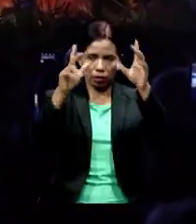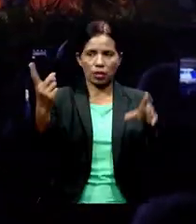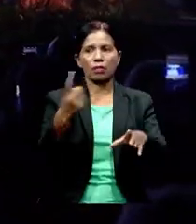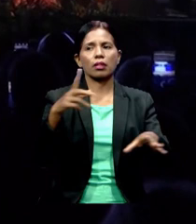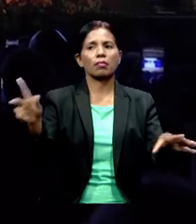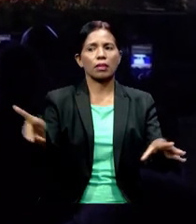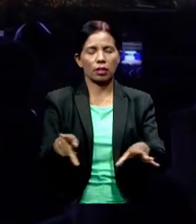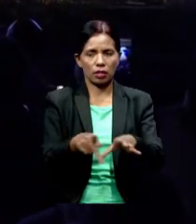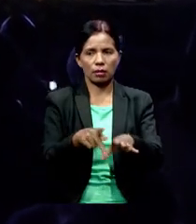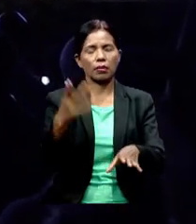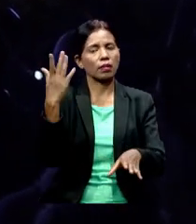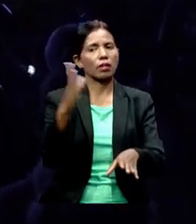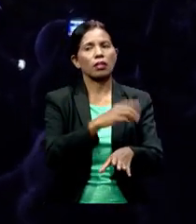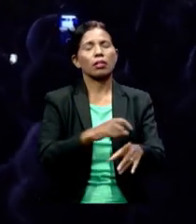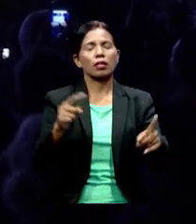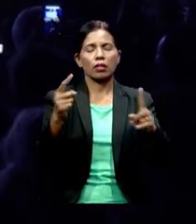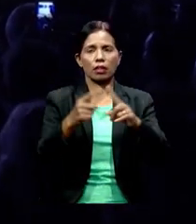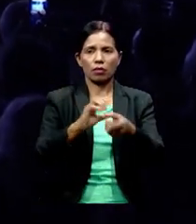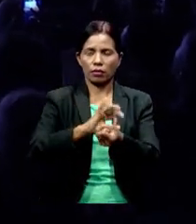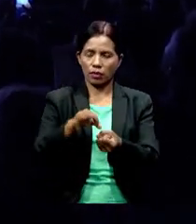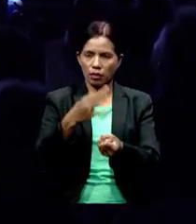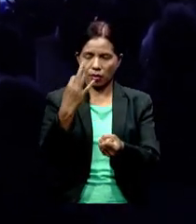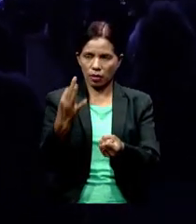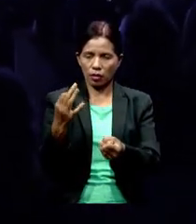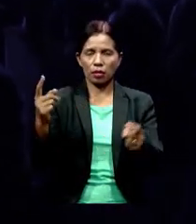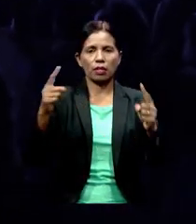Fórum Ilha Pacífica Nian do tempo COVID-19.